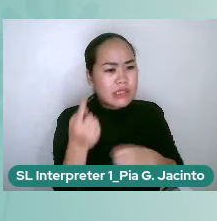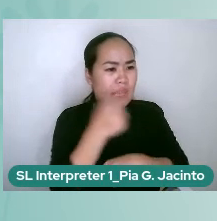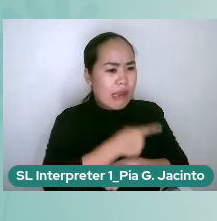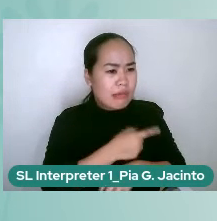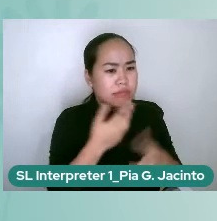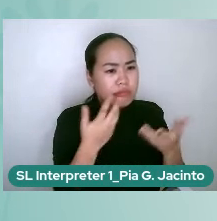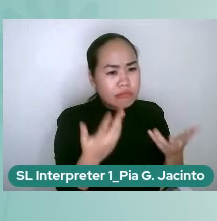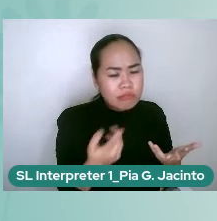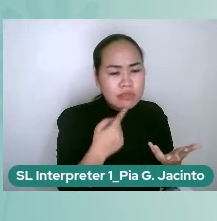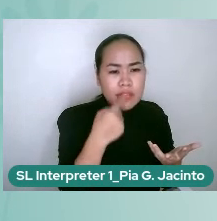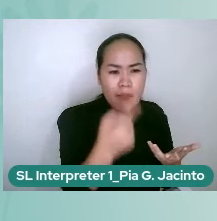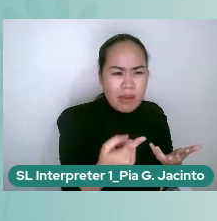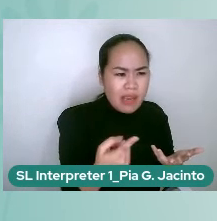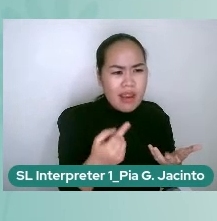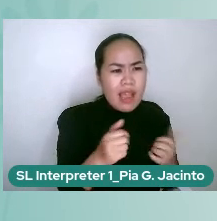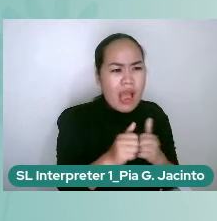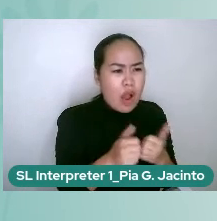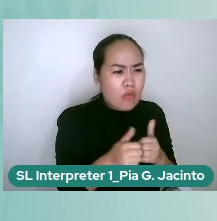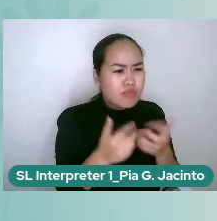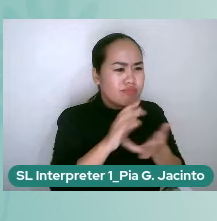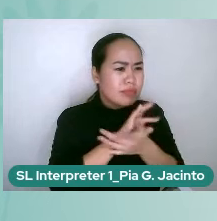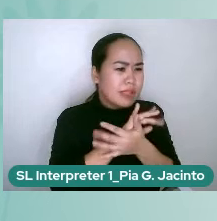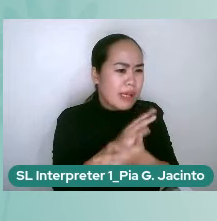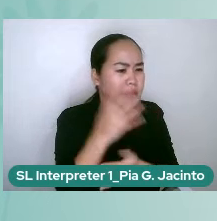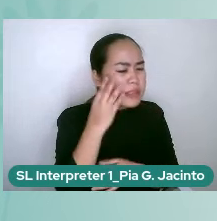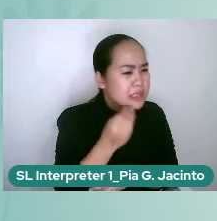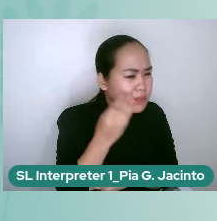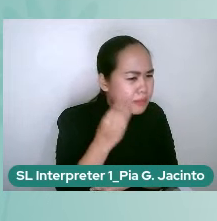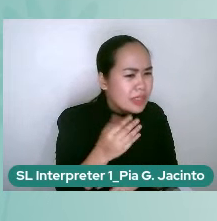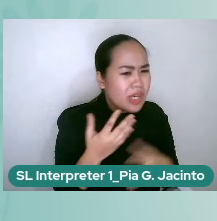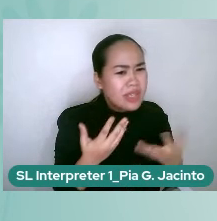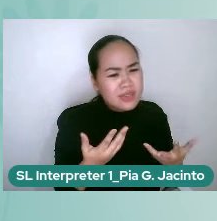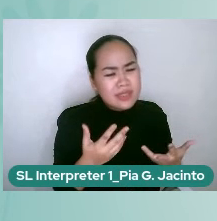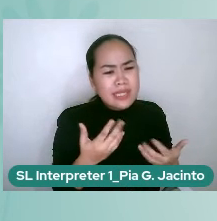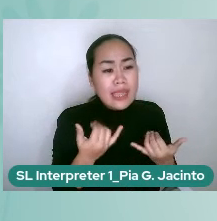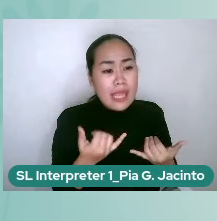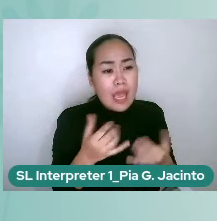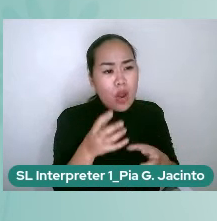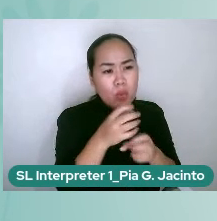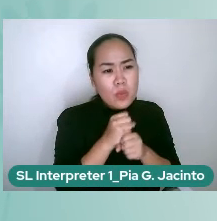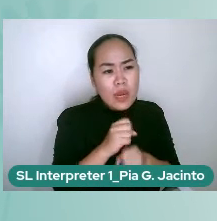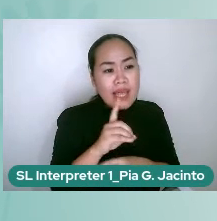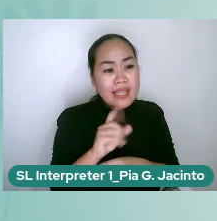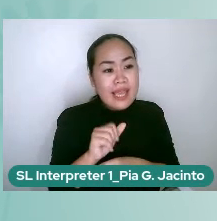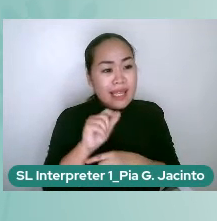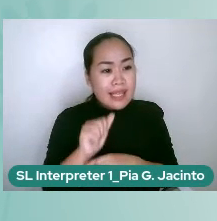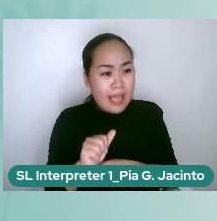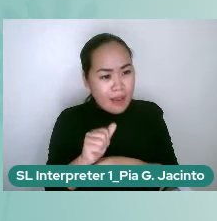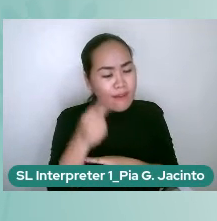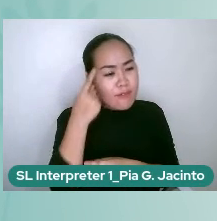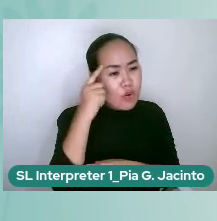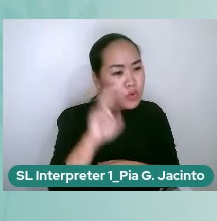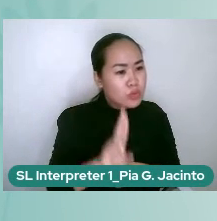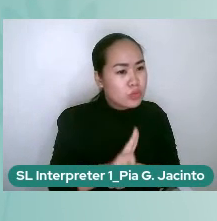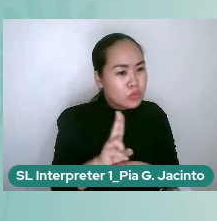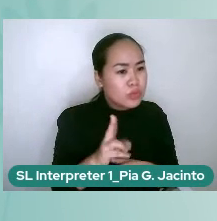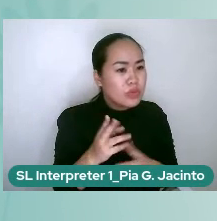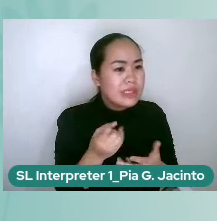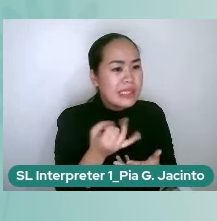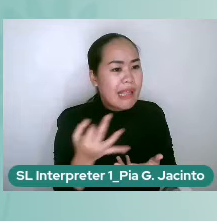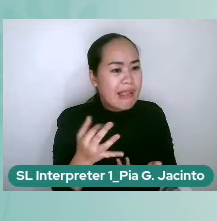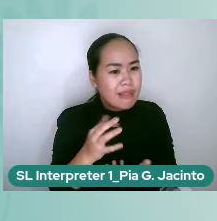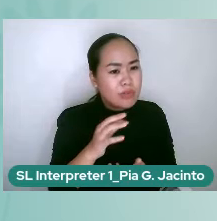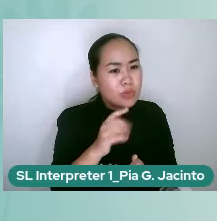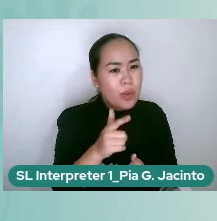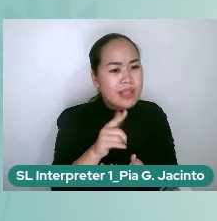services struggled during the pandemic. So we've taken these data out now to 28 days. And what we did is